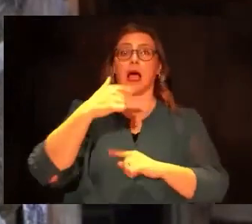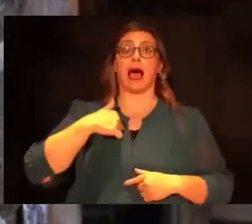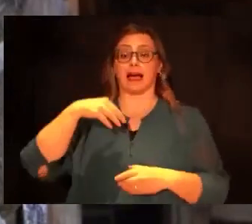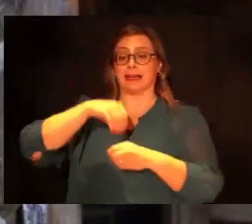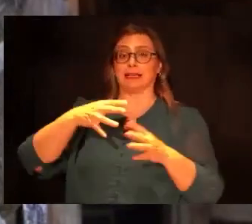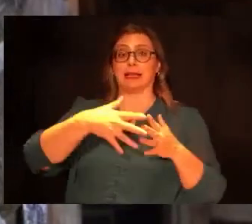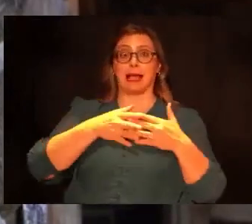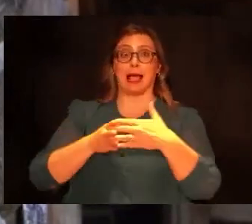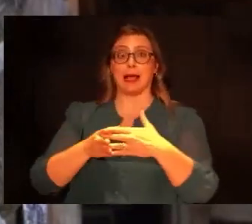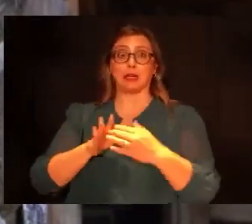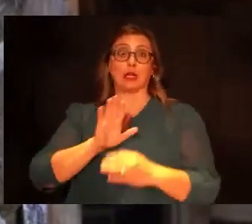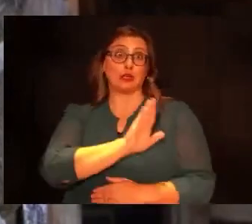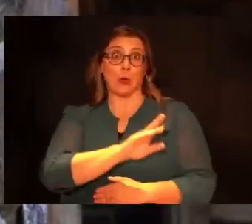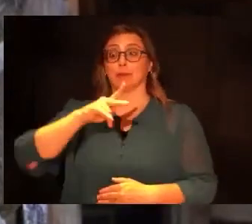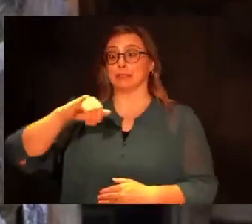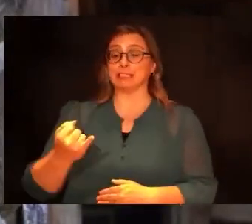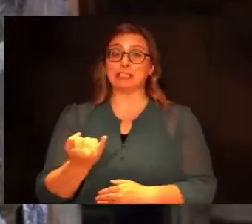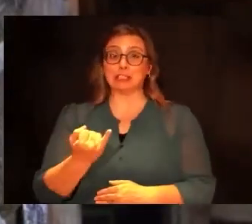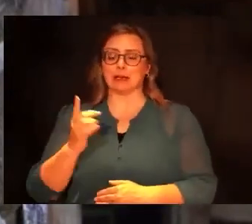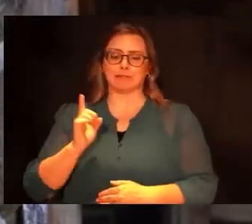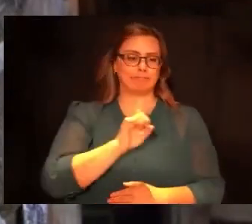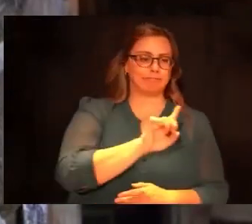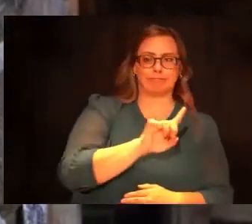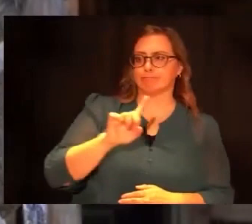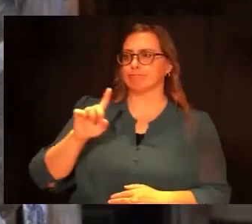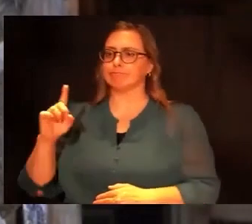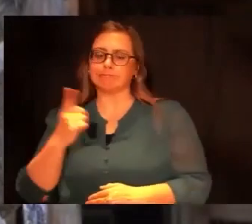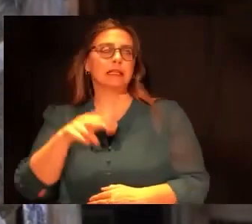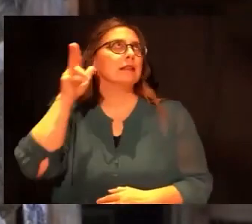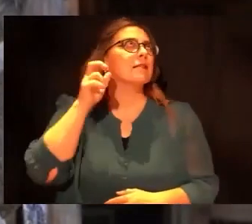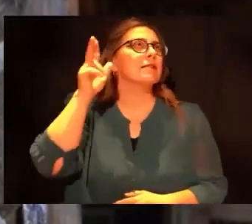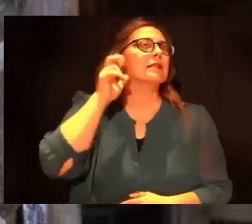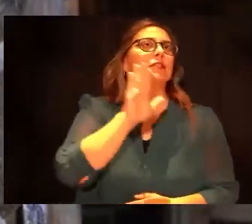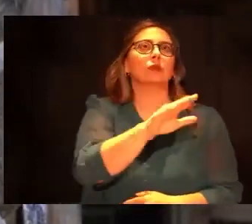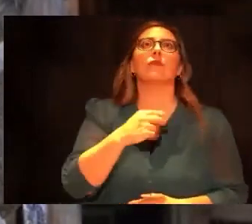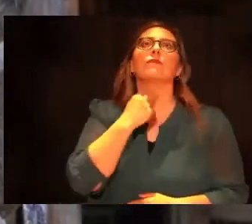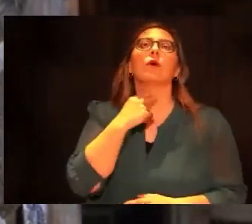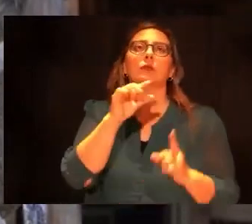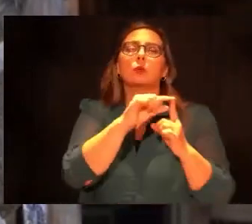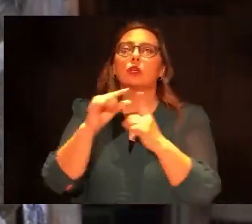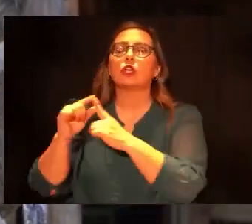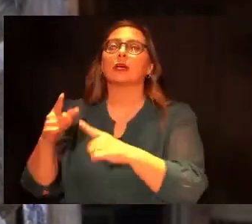old flannel pyjamas, holding on to words, see the honey-brown logs of your cabin.